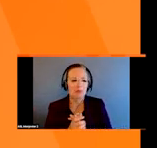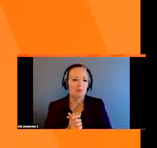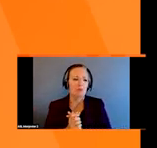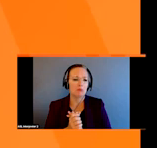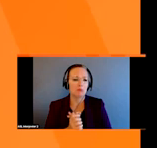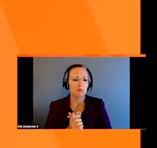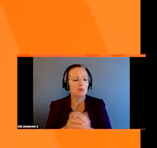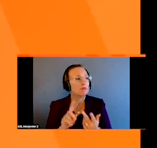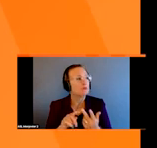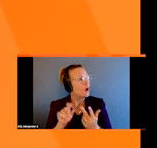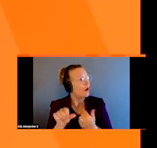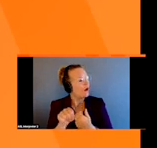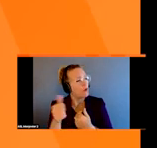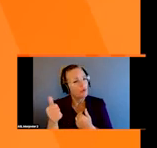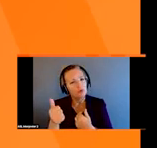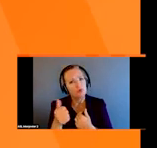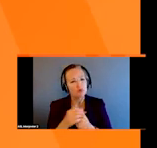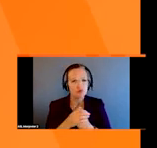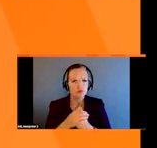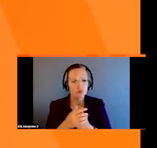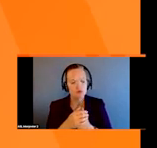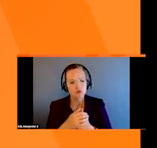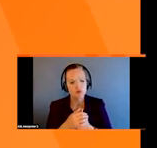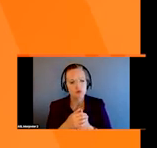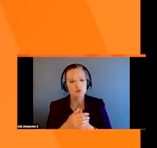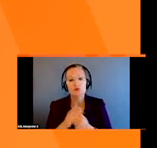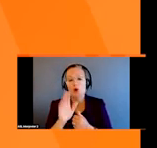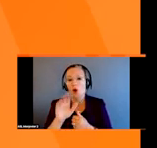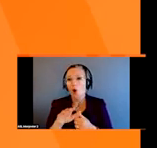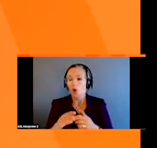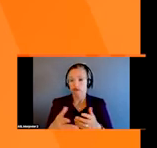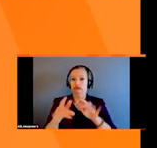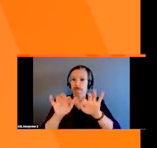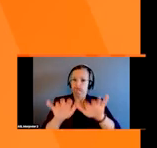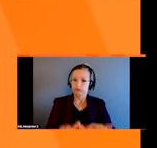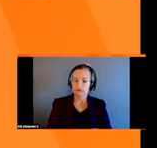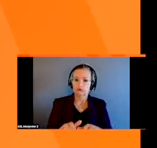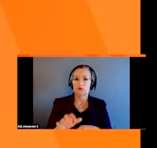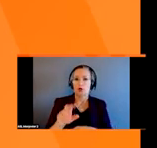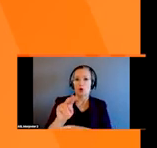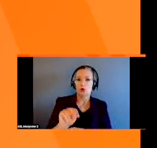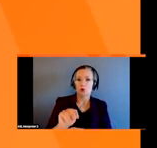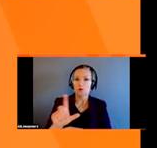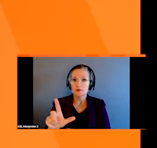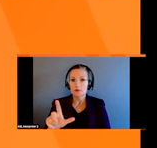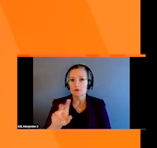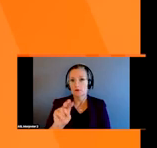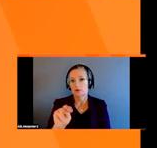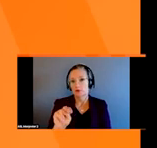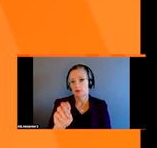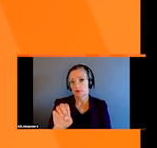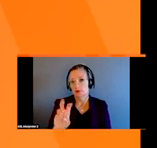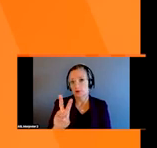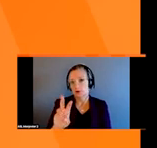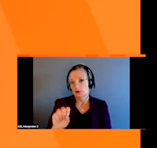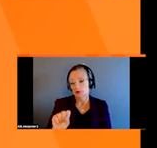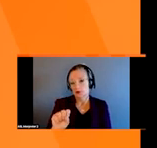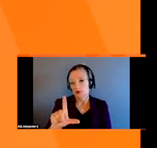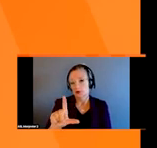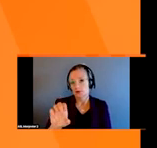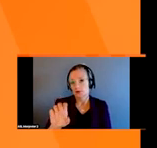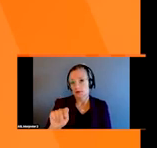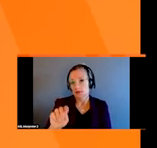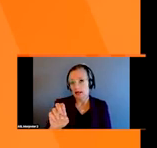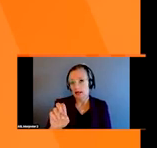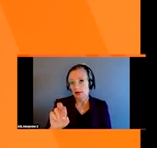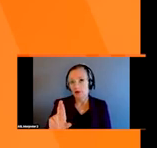You can start producing newsletters and doing LinkedIn lives from creator mode. You need creator mode turned on to